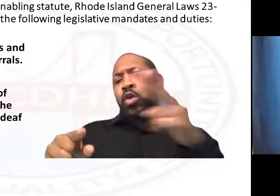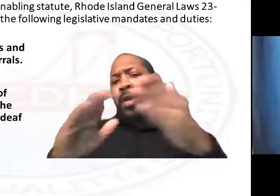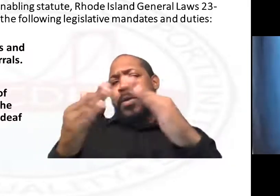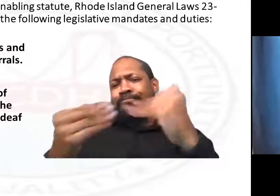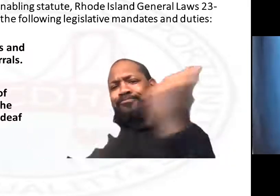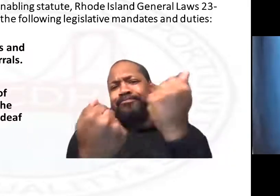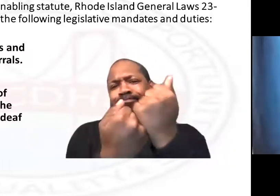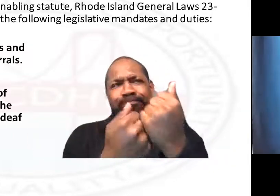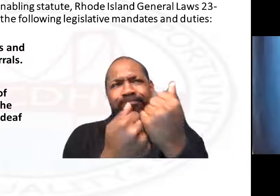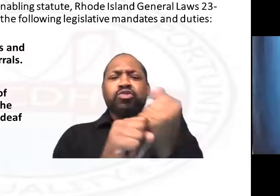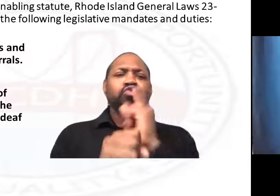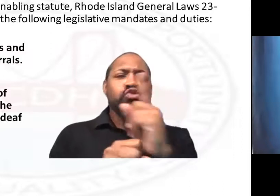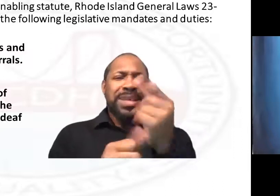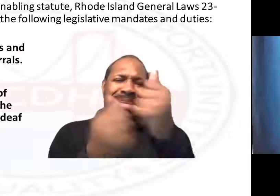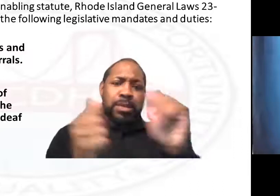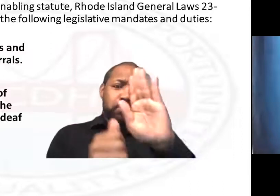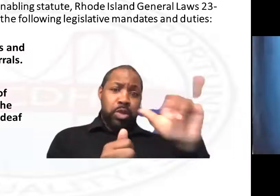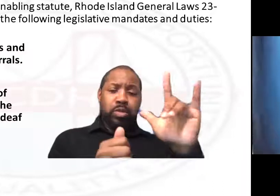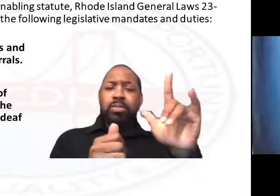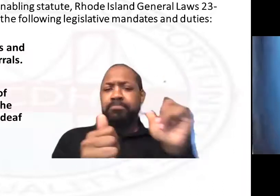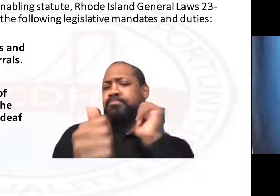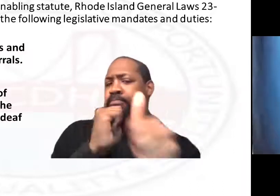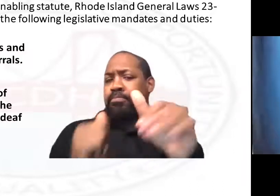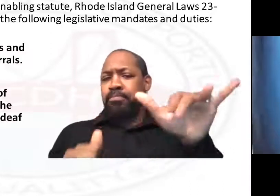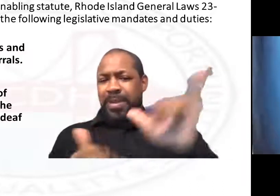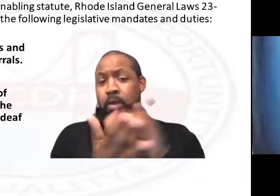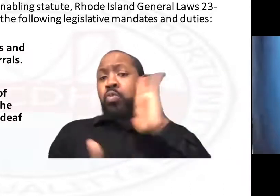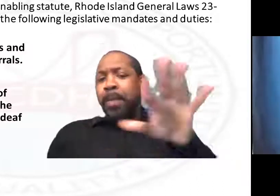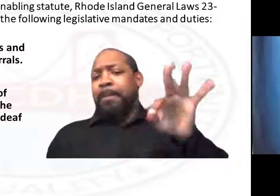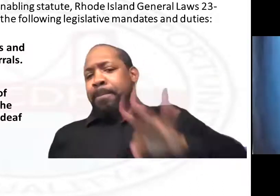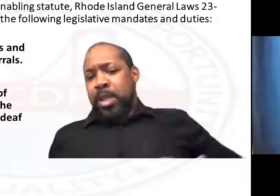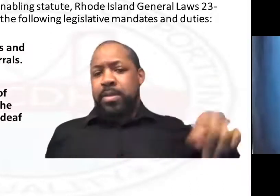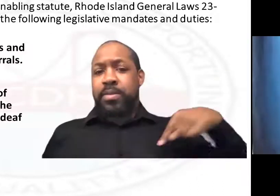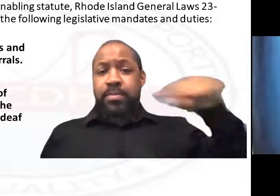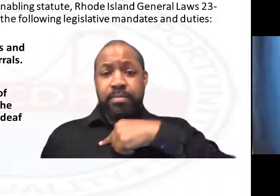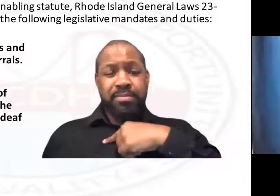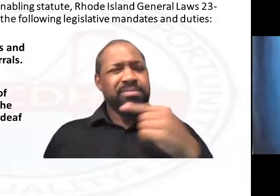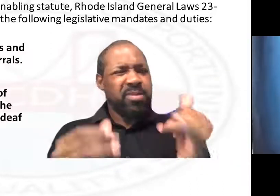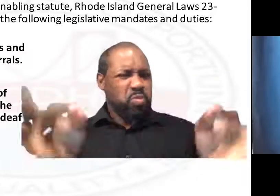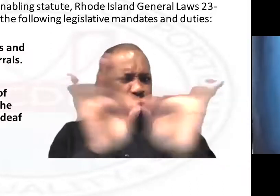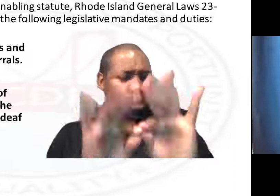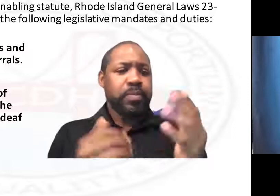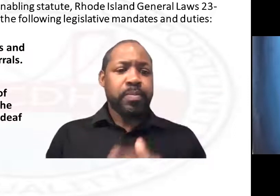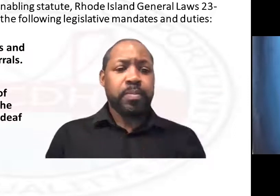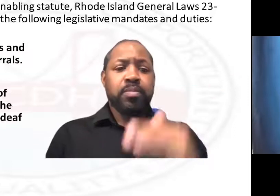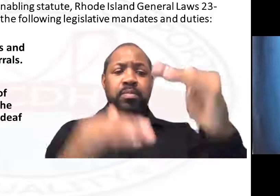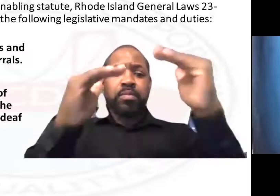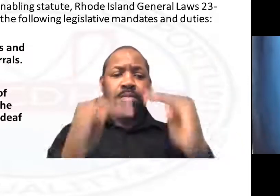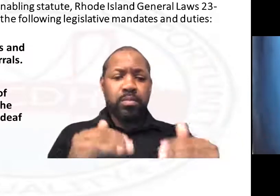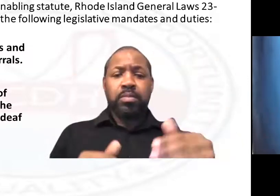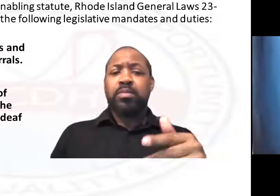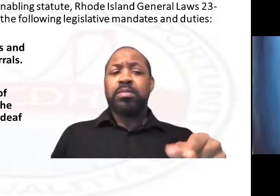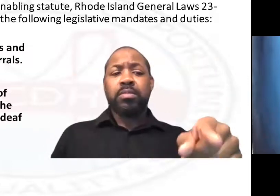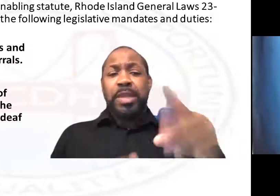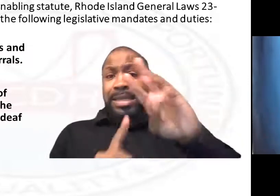across the bill process and the legislature, anything that would impact the deaf and hard of hearing community. So it's a